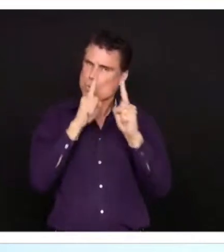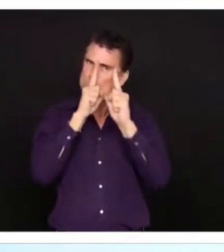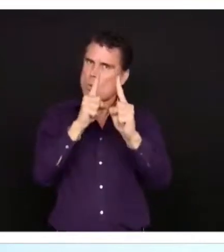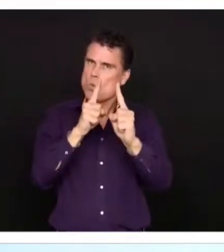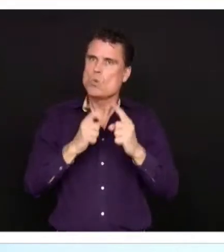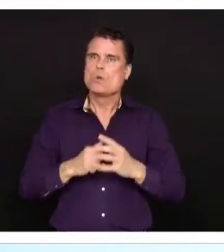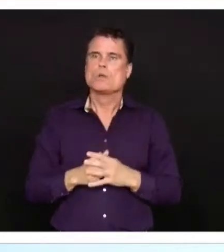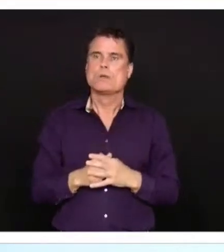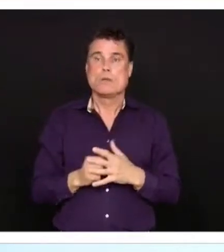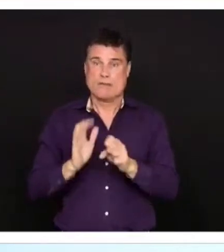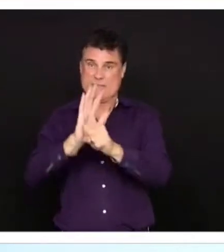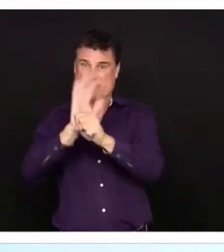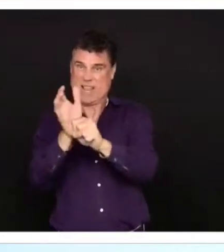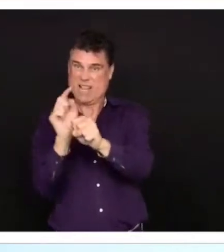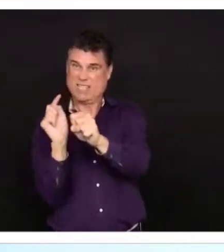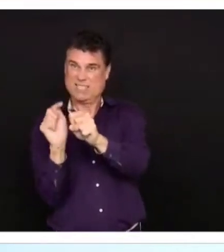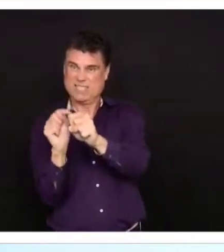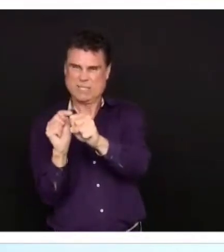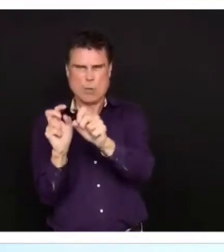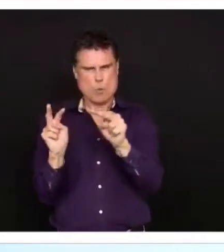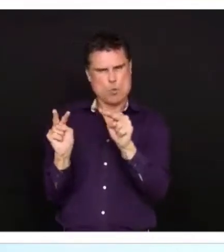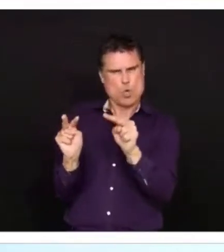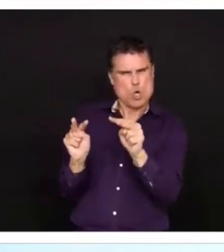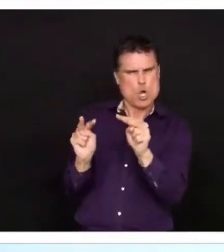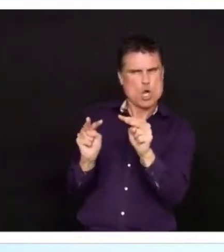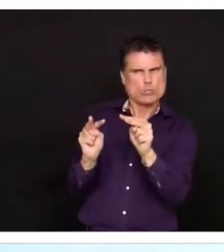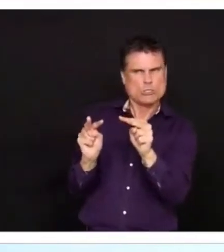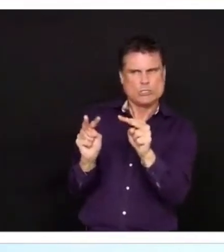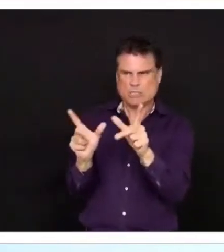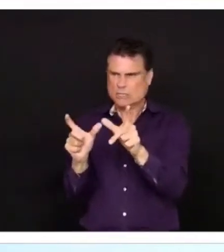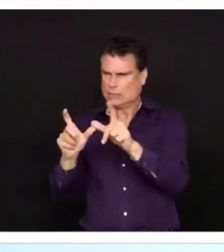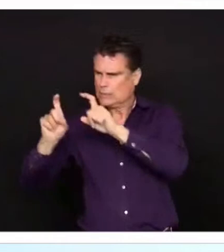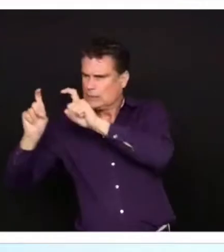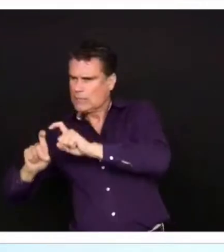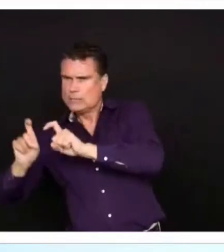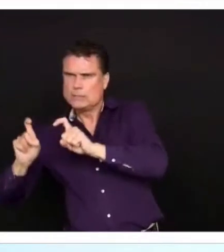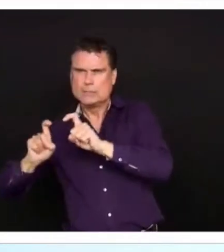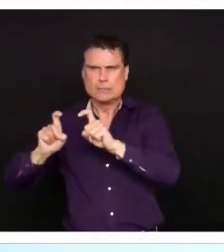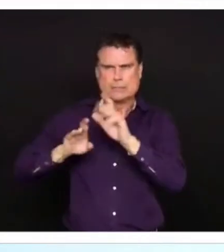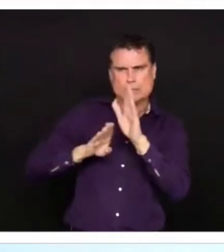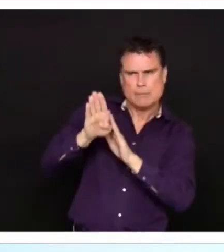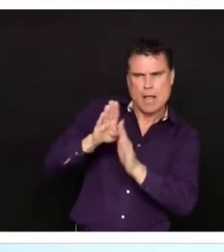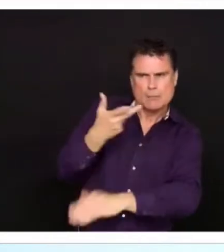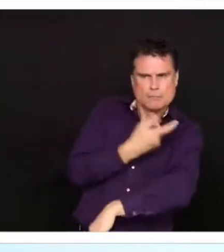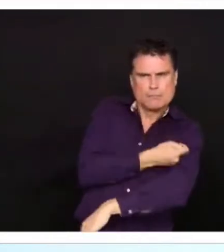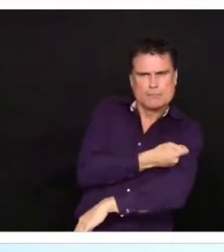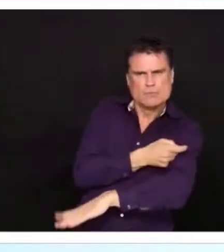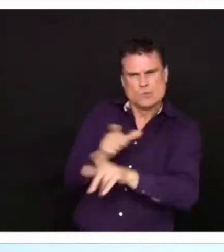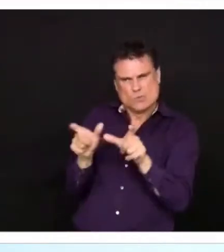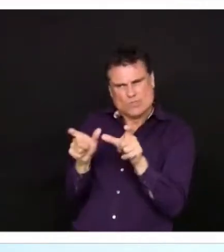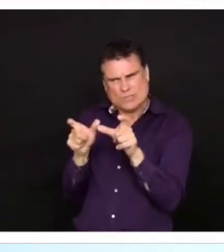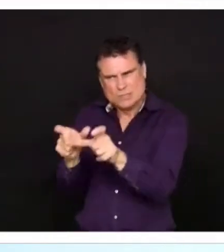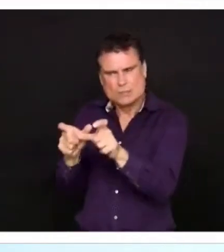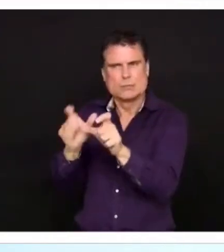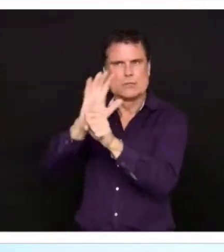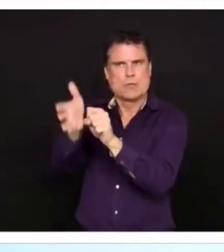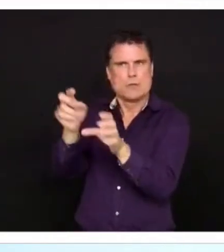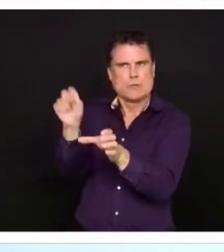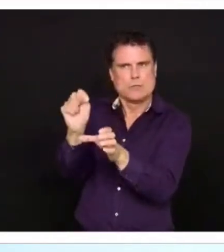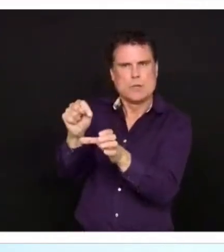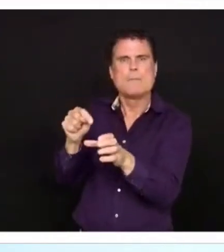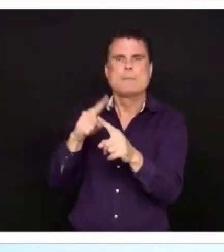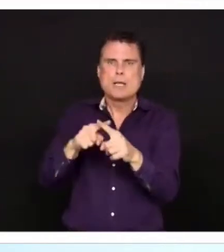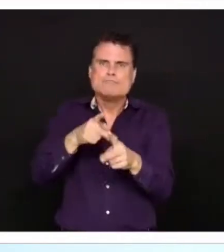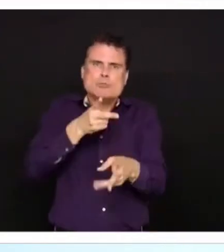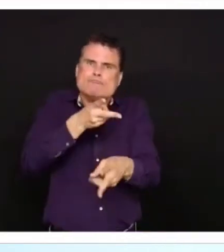continue to achieve these goals without undermining our social fabric, without undermining our economy, to understand that this